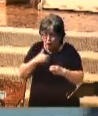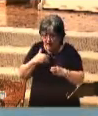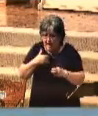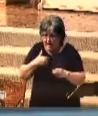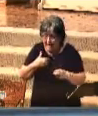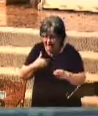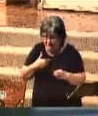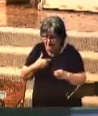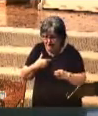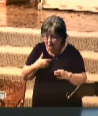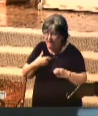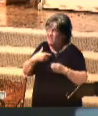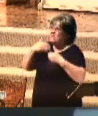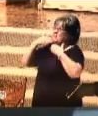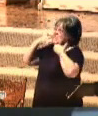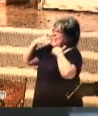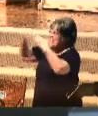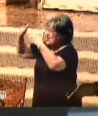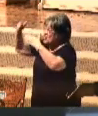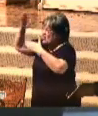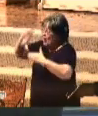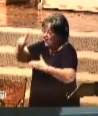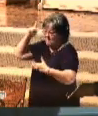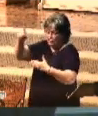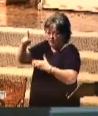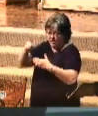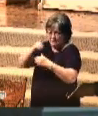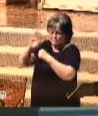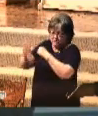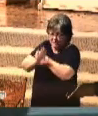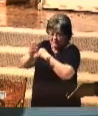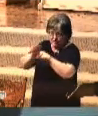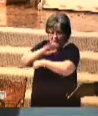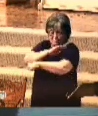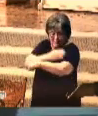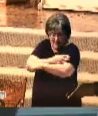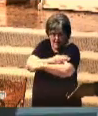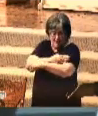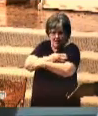thank God for His provision, His protection, and His power.